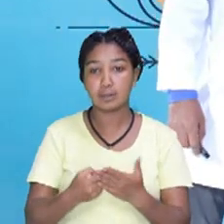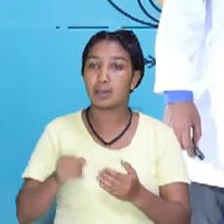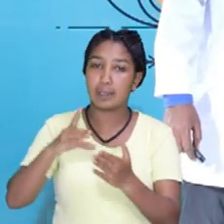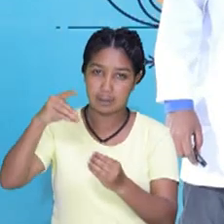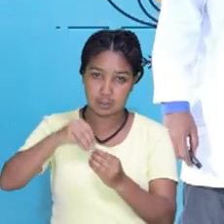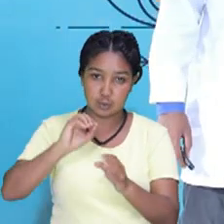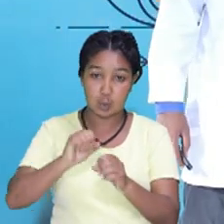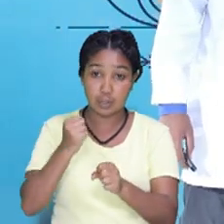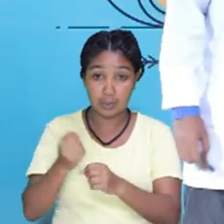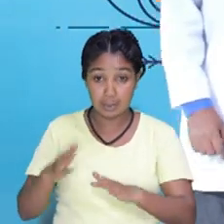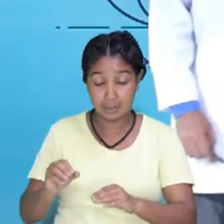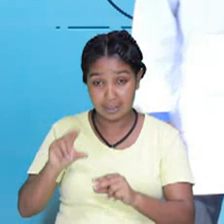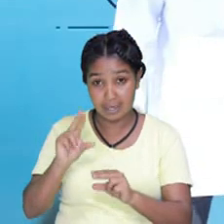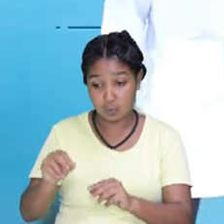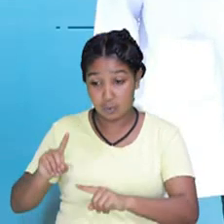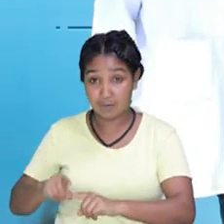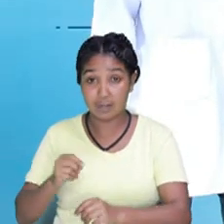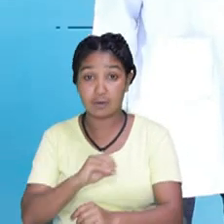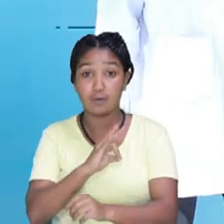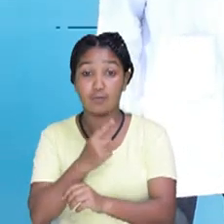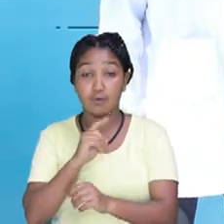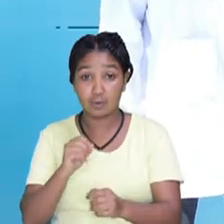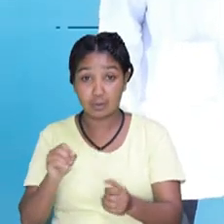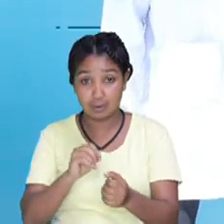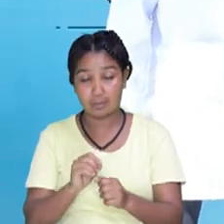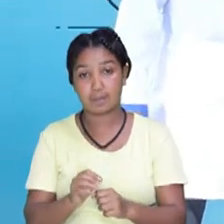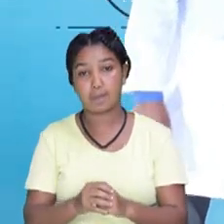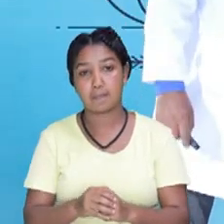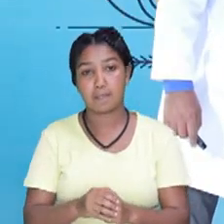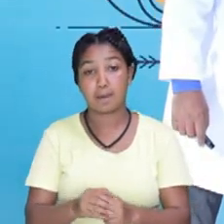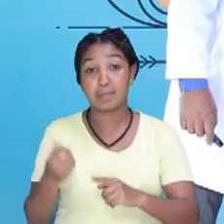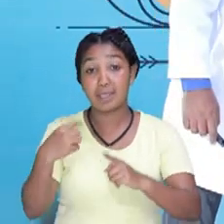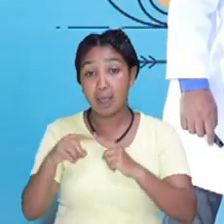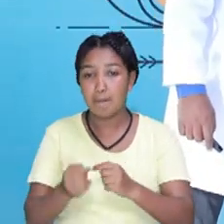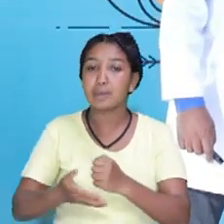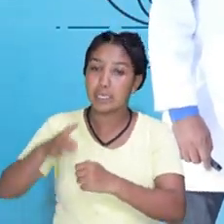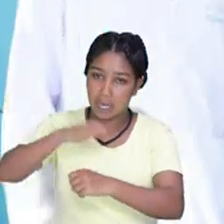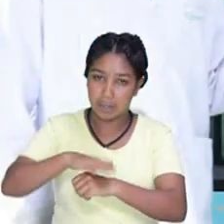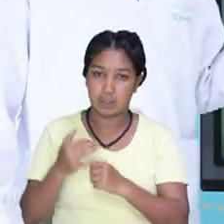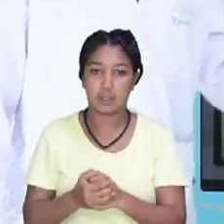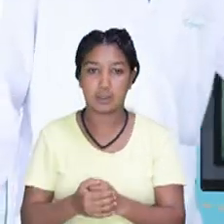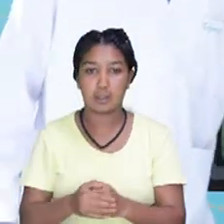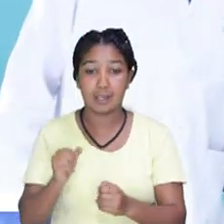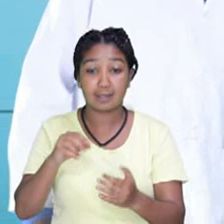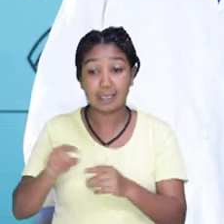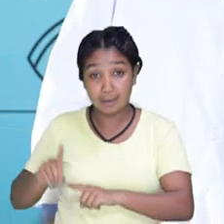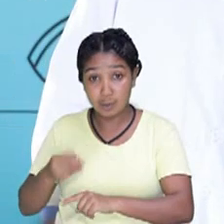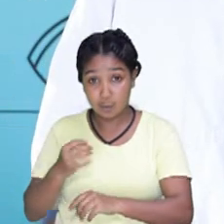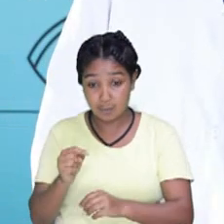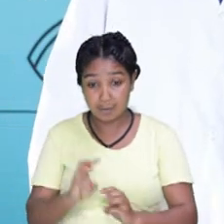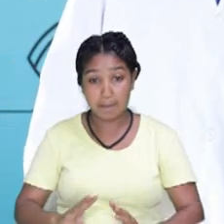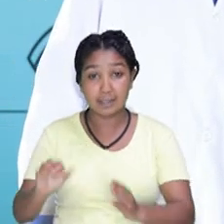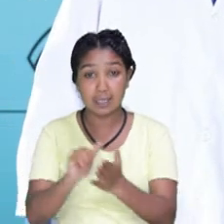increases. Therefore, the work done for non-conservative force, the net work done for a complete path becomes double. and it depends on